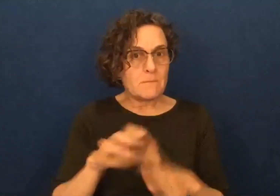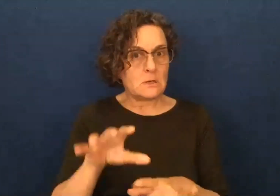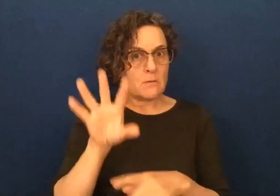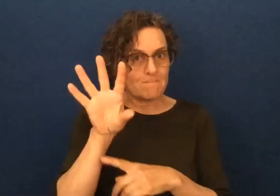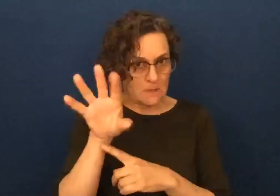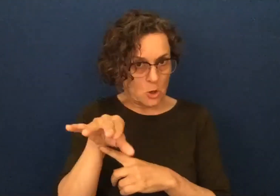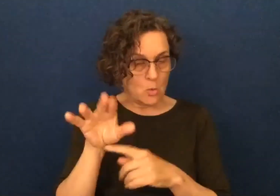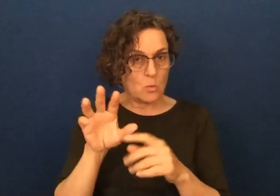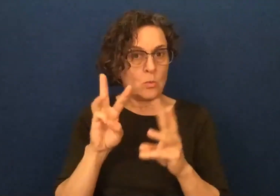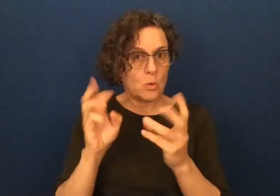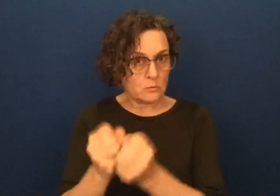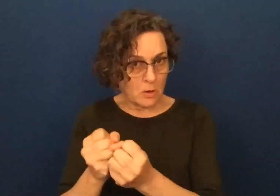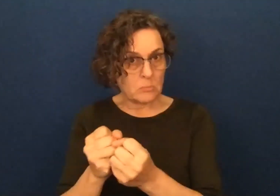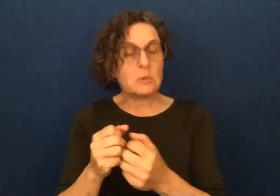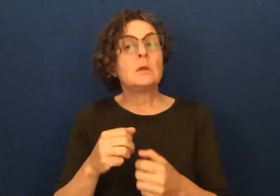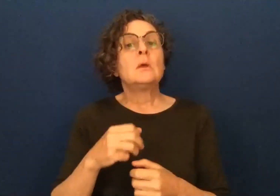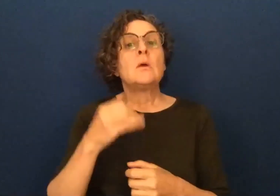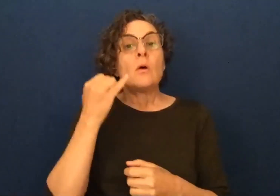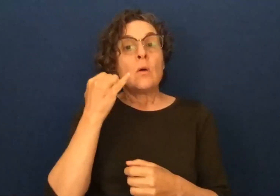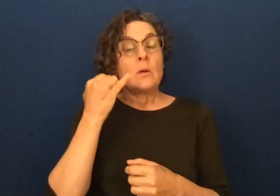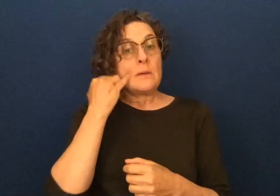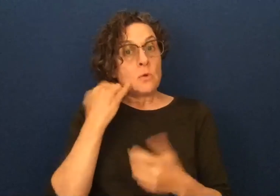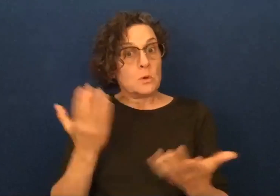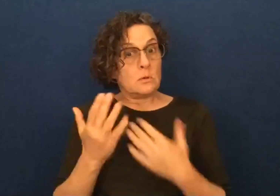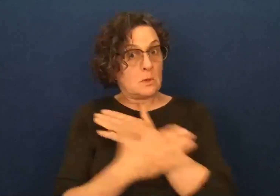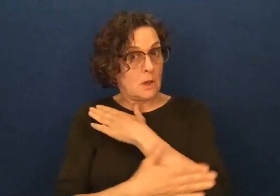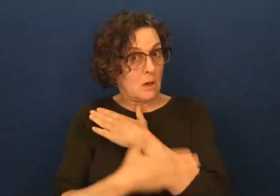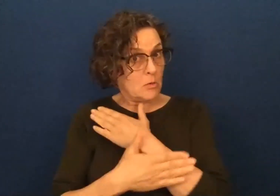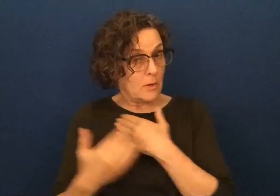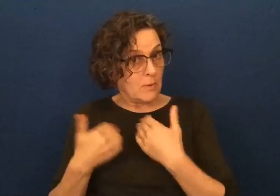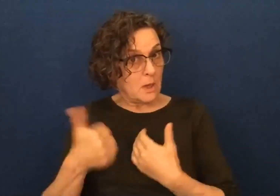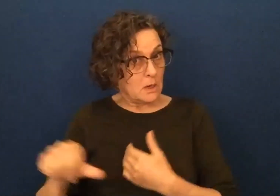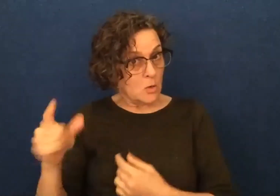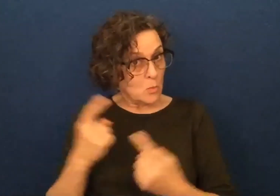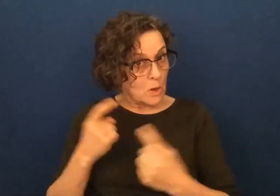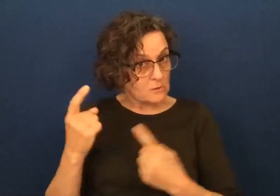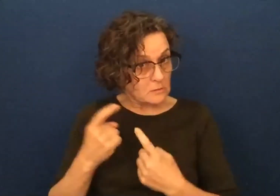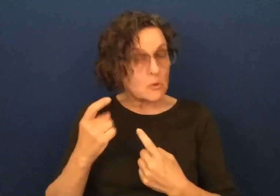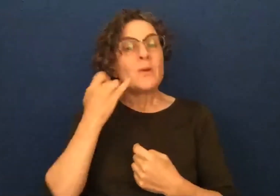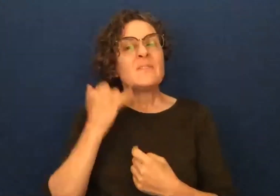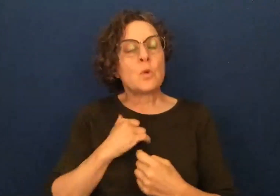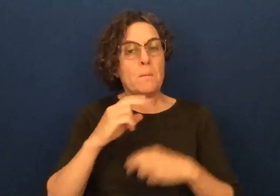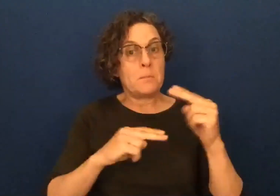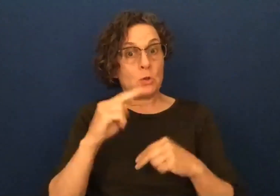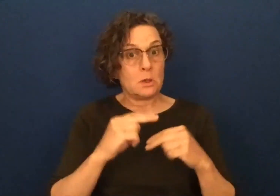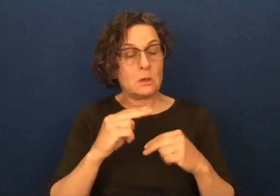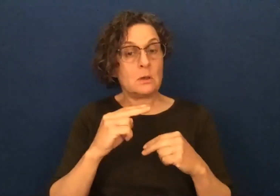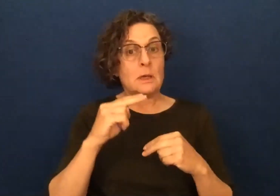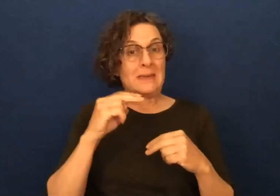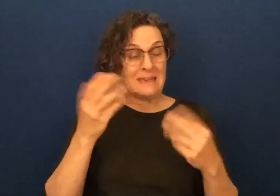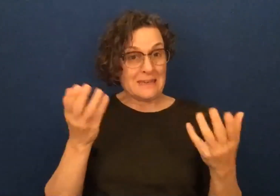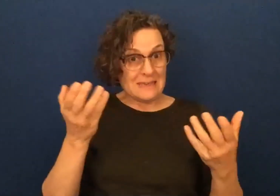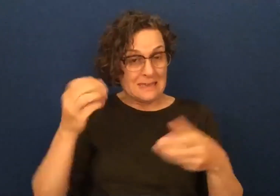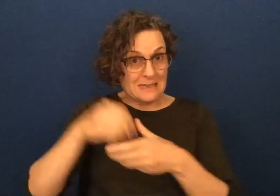to, if you have any questions and you're in the county, to contact Tiffany on the process.